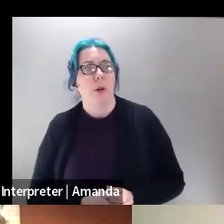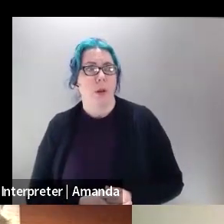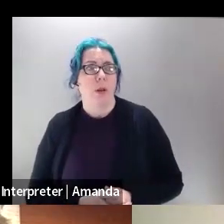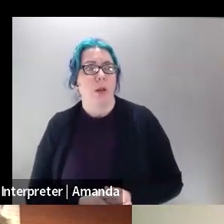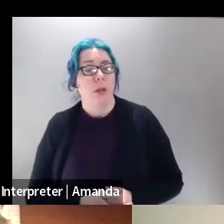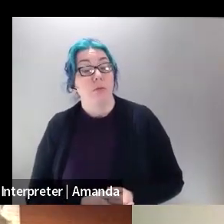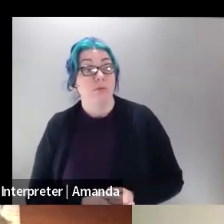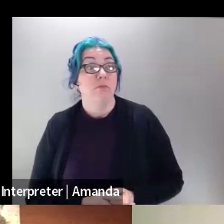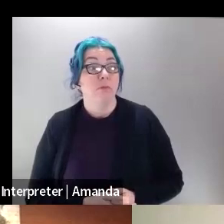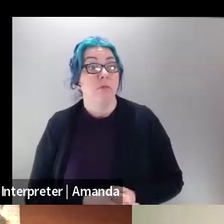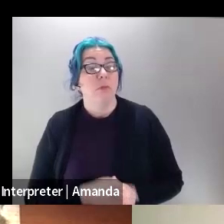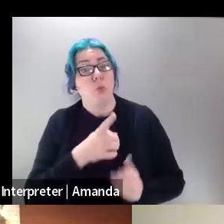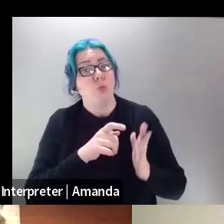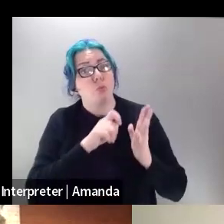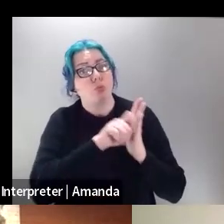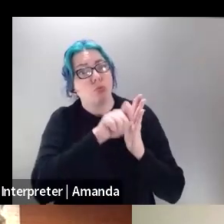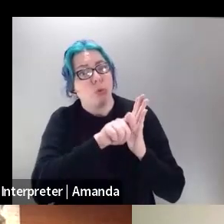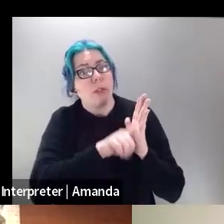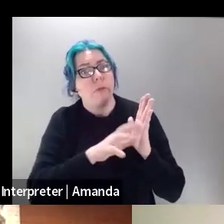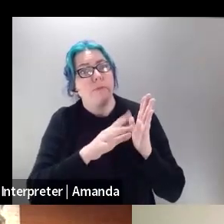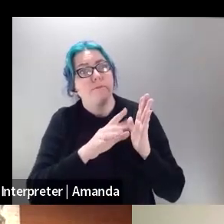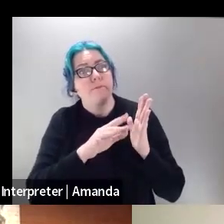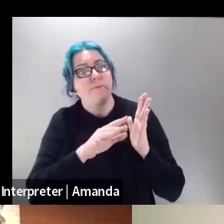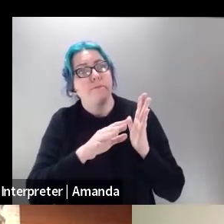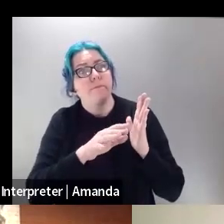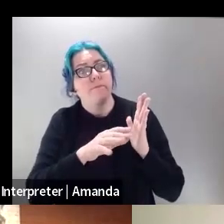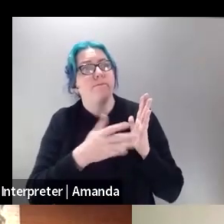like you then have a process of